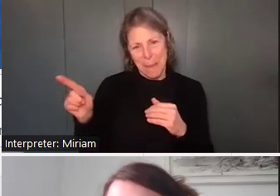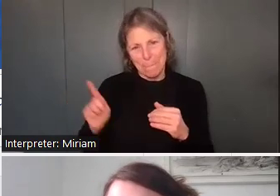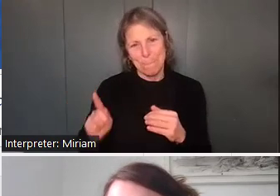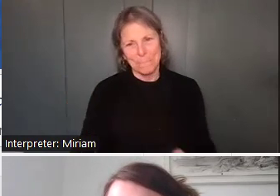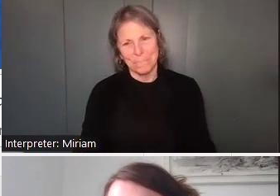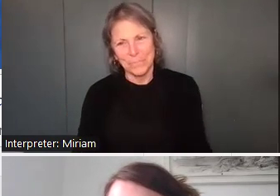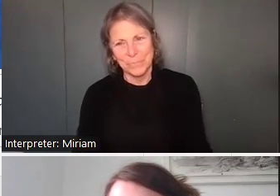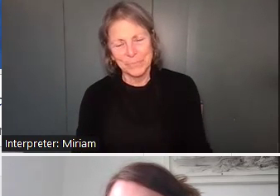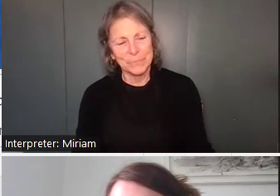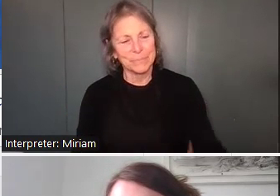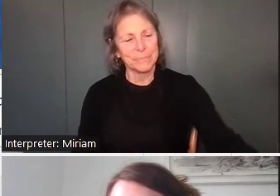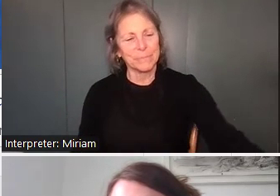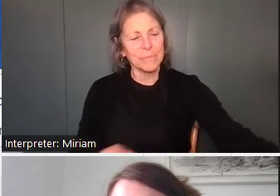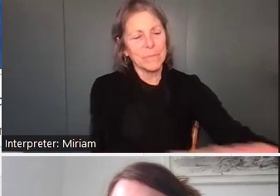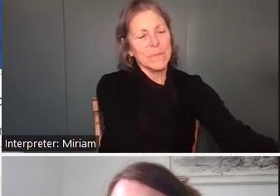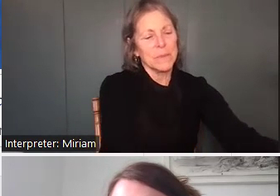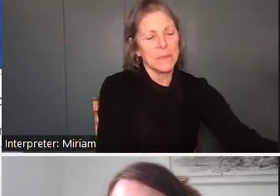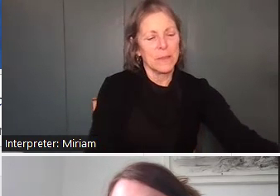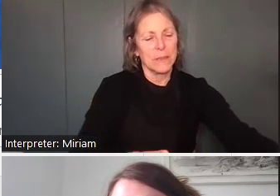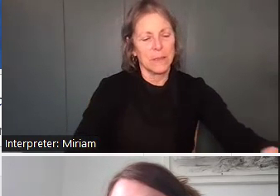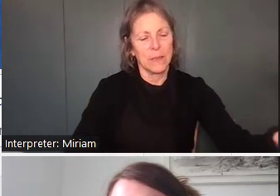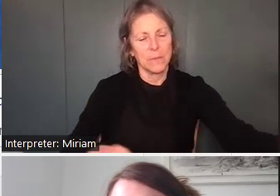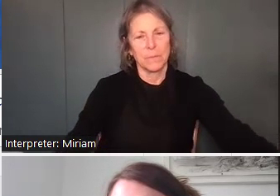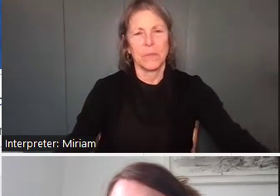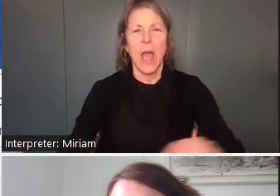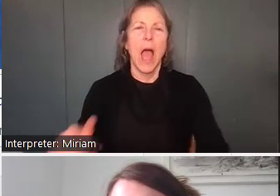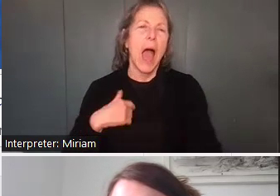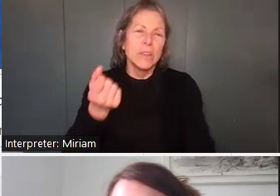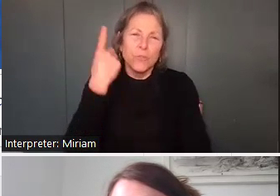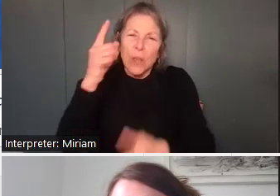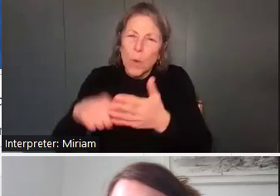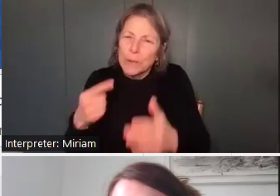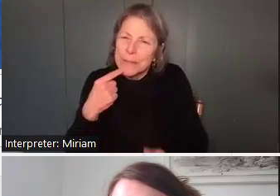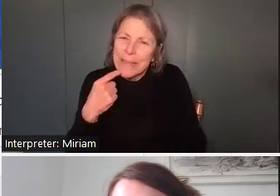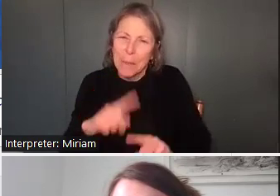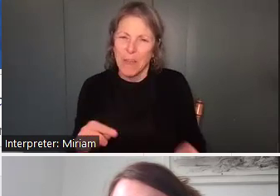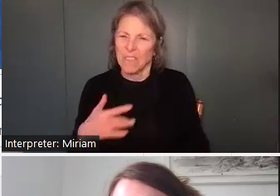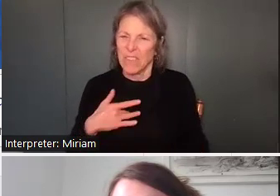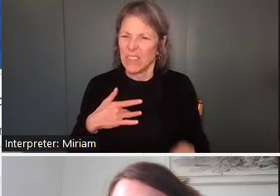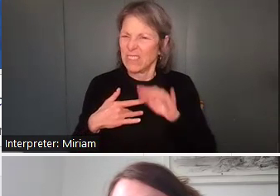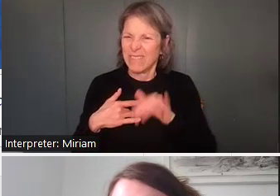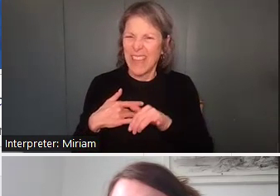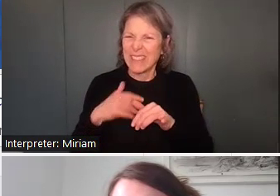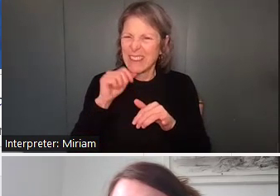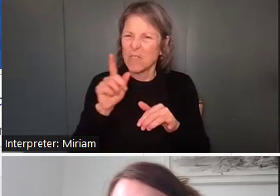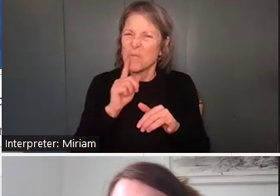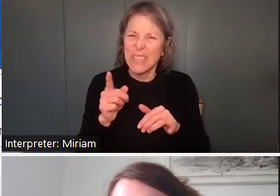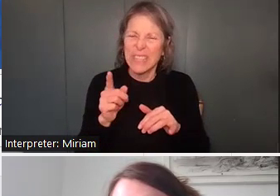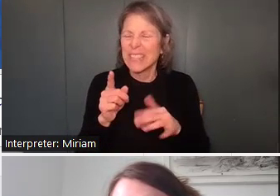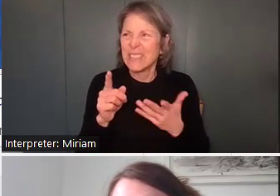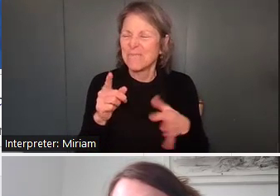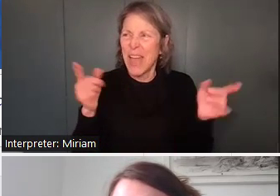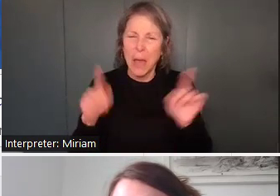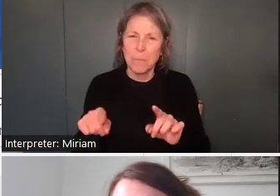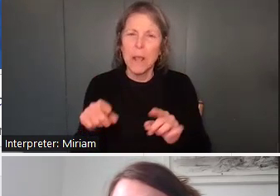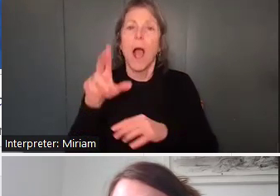um, I hear what you're saying. I don't think that would be really happening unless this